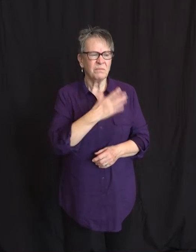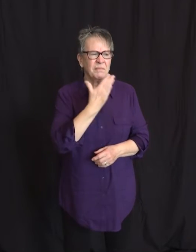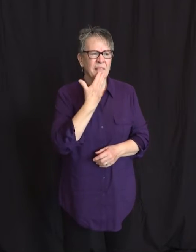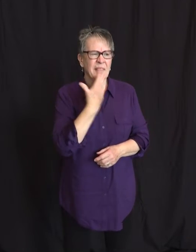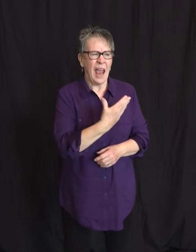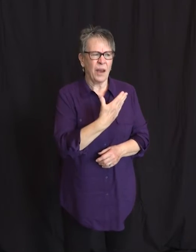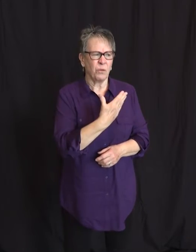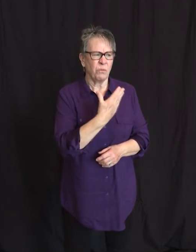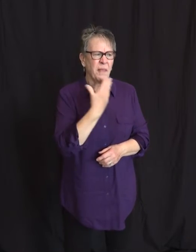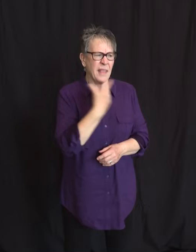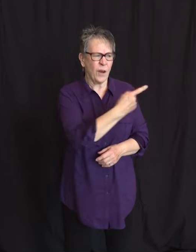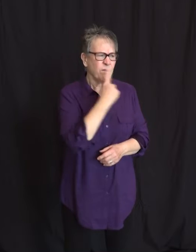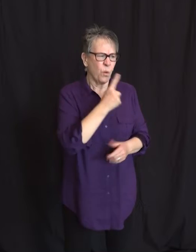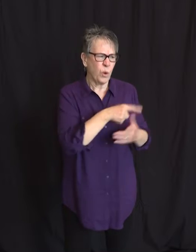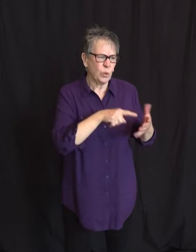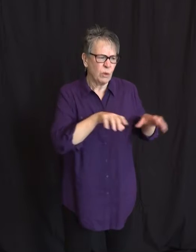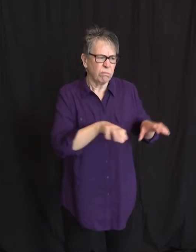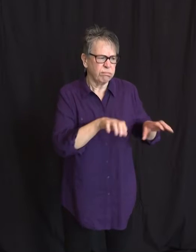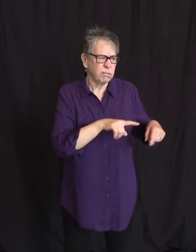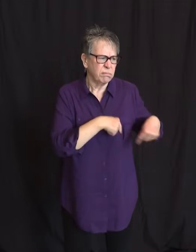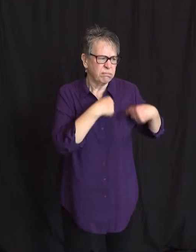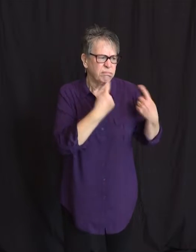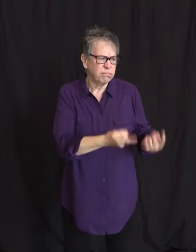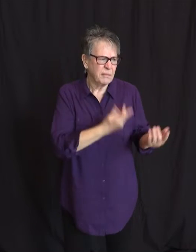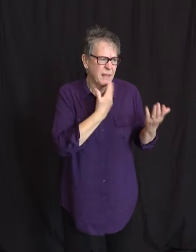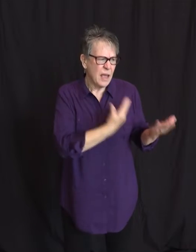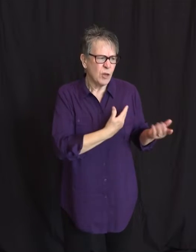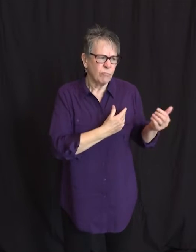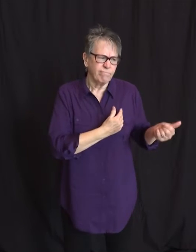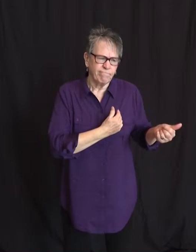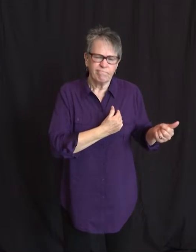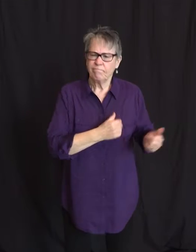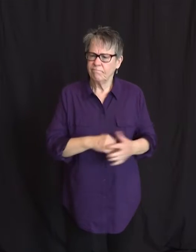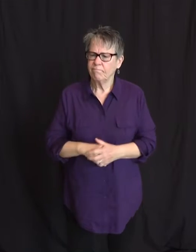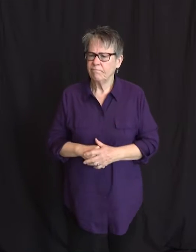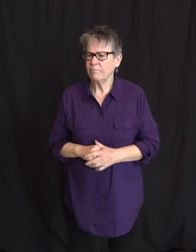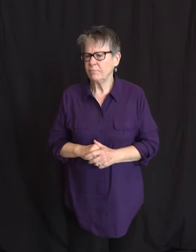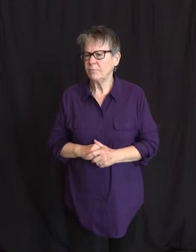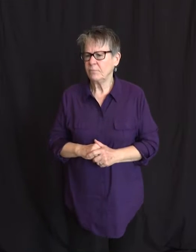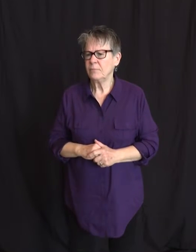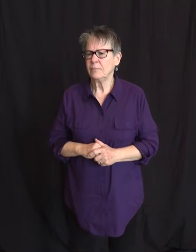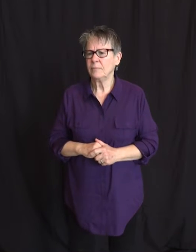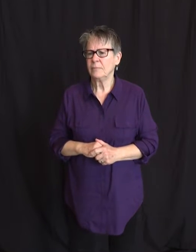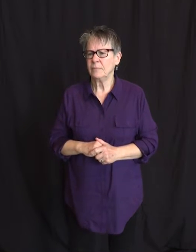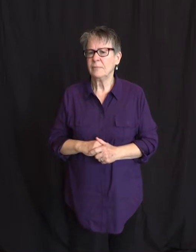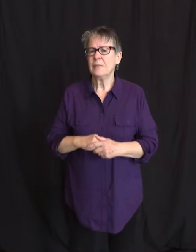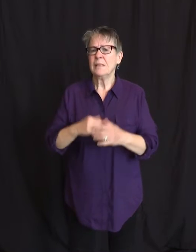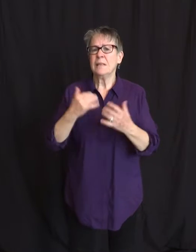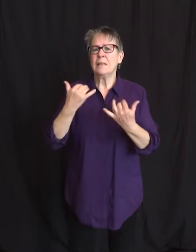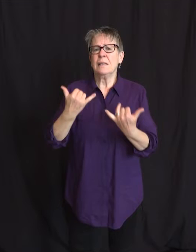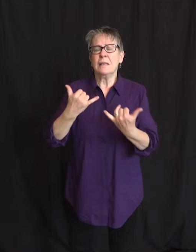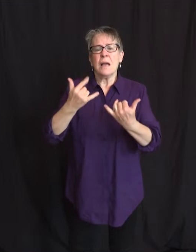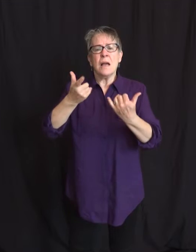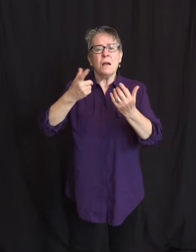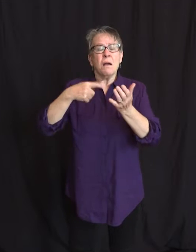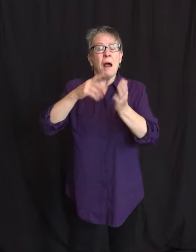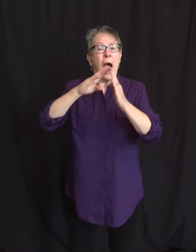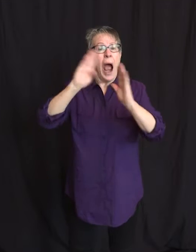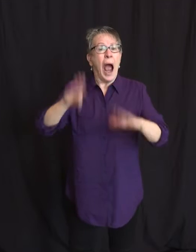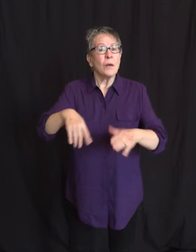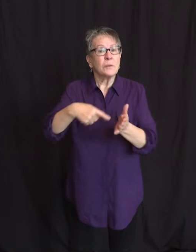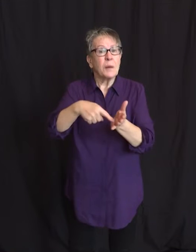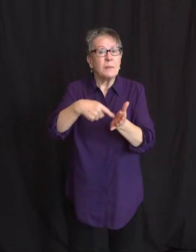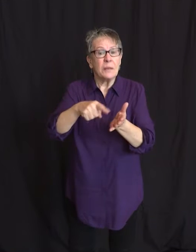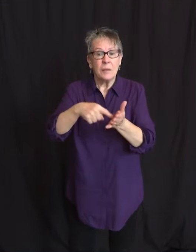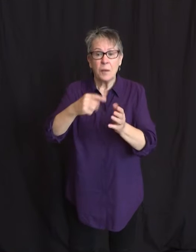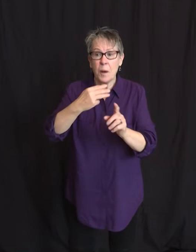and folks dealing with mortgages and evictions and whatnot. So much of that runs through the Department of Community Affairs. I can't thank you enough.